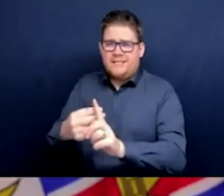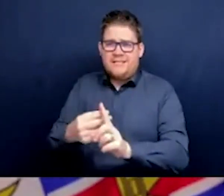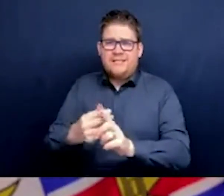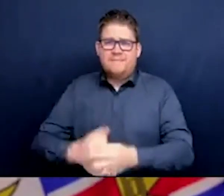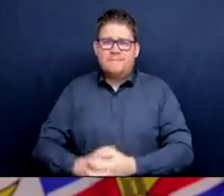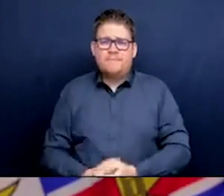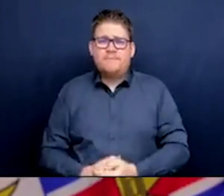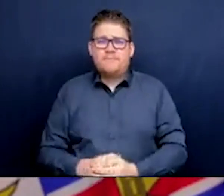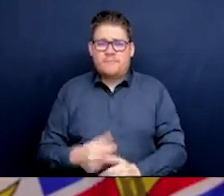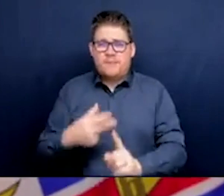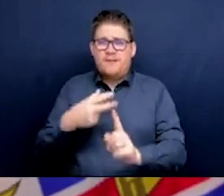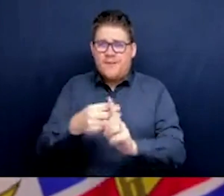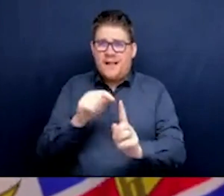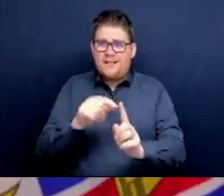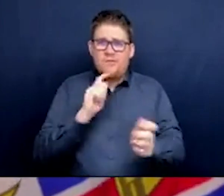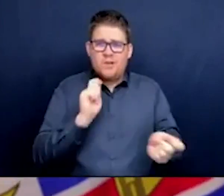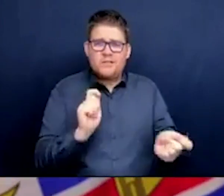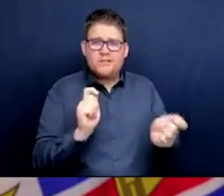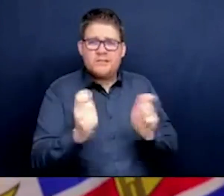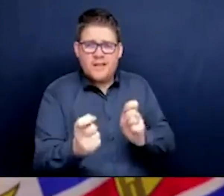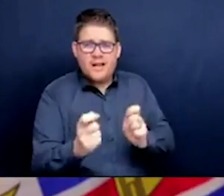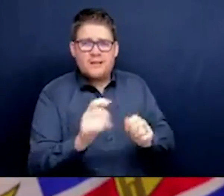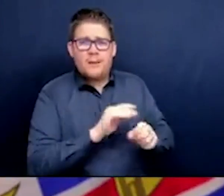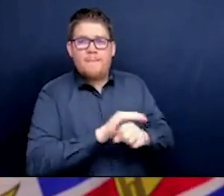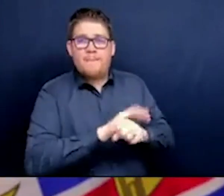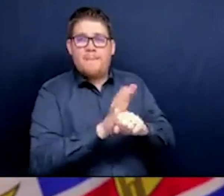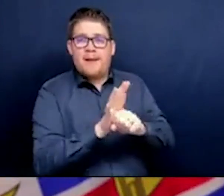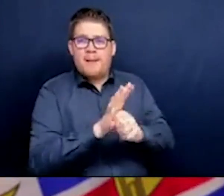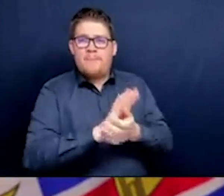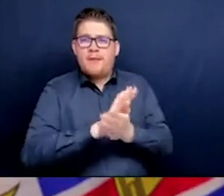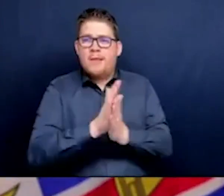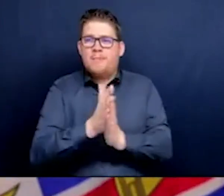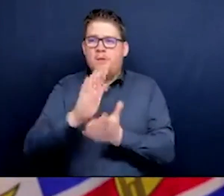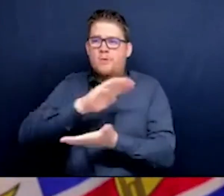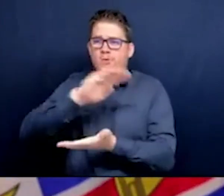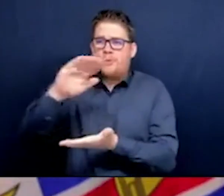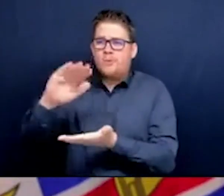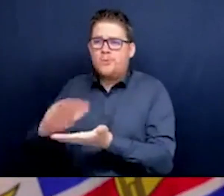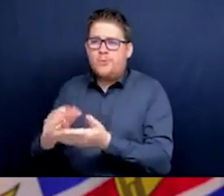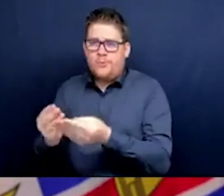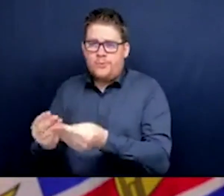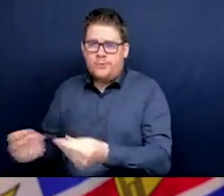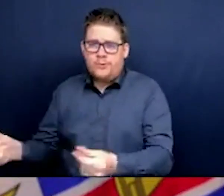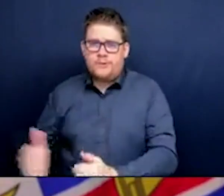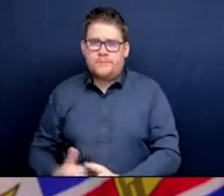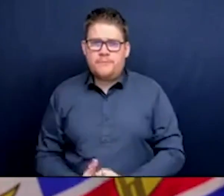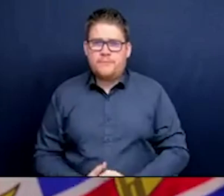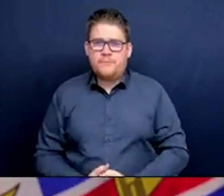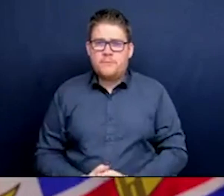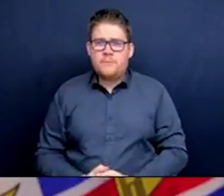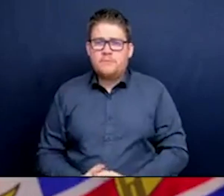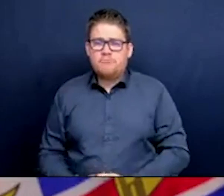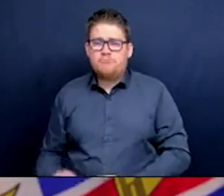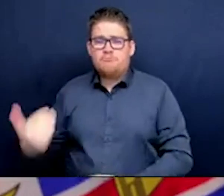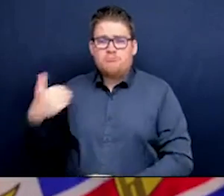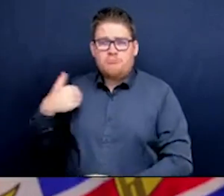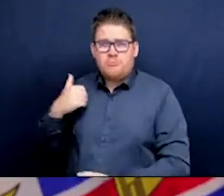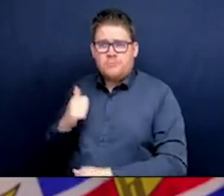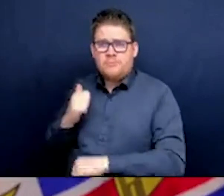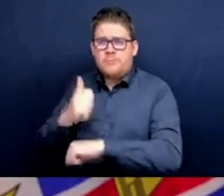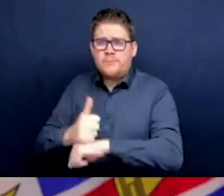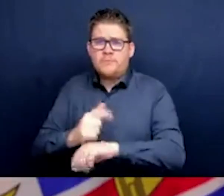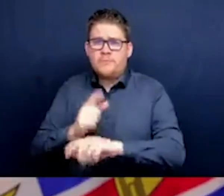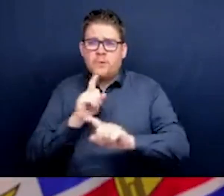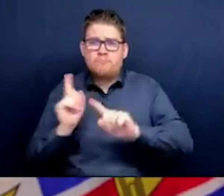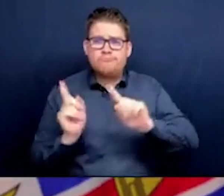you know, in October, we issued an order around hospital and community healthcare and other services COVID-19 vaccination